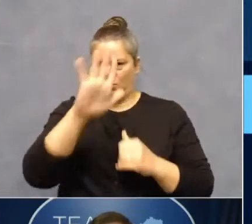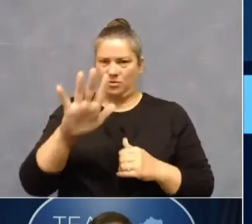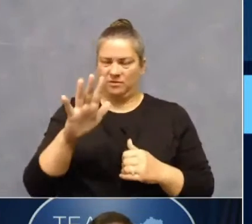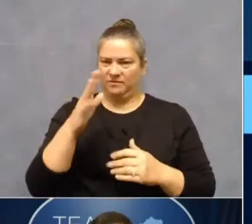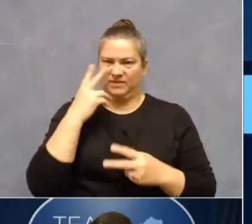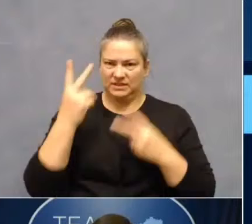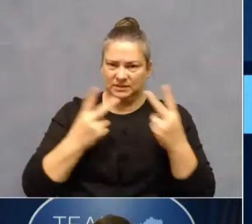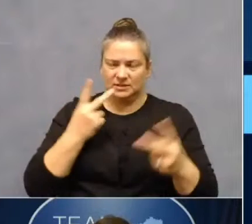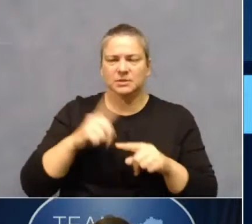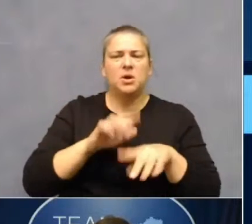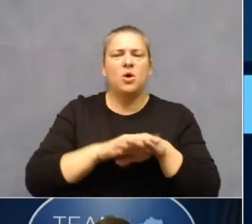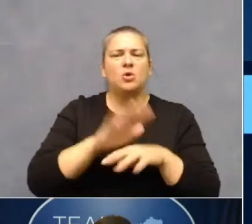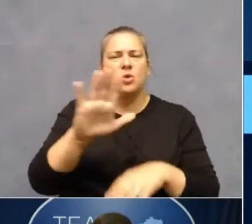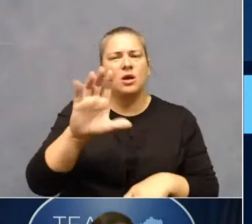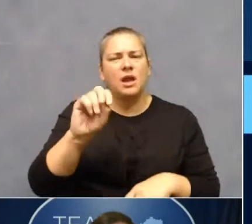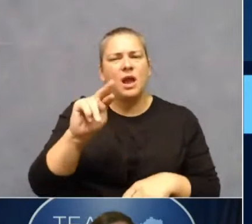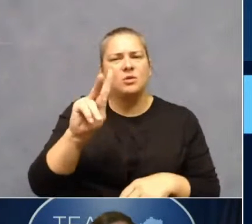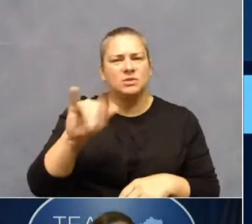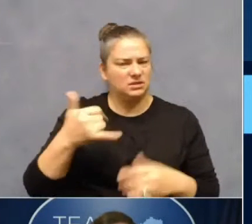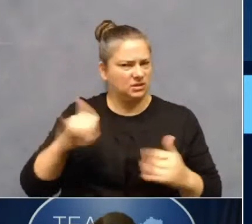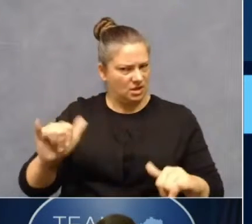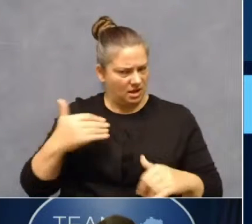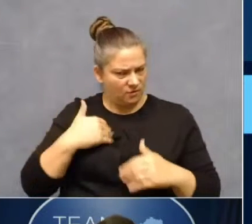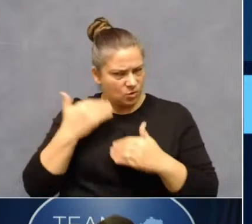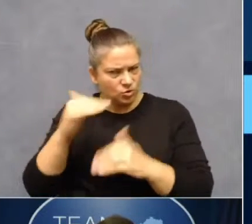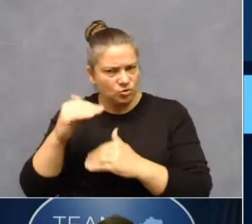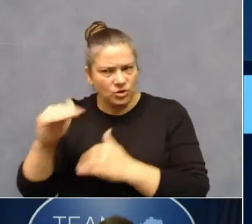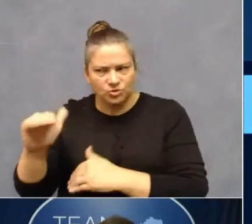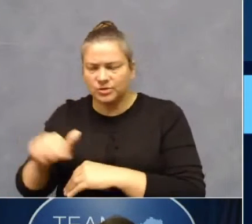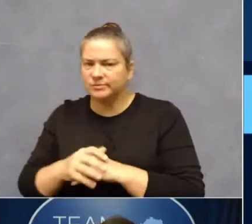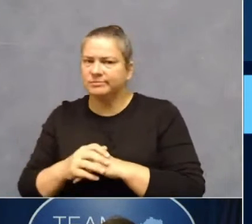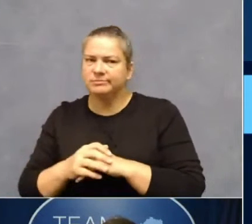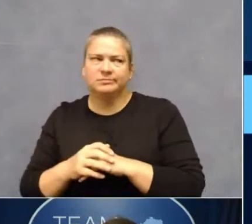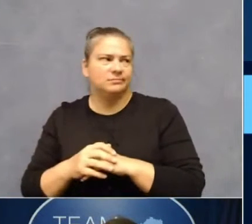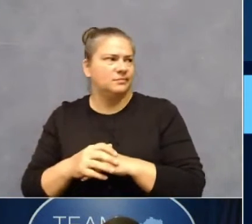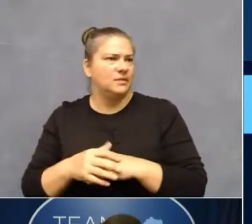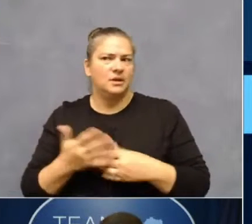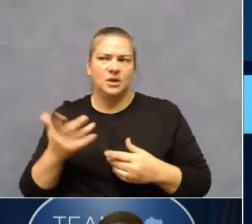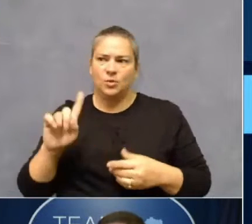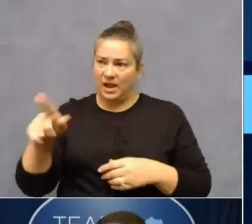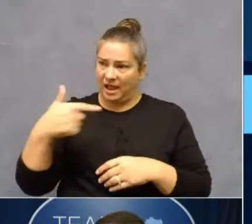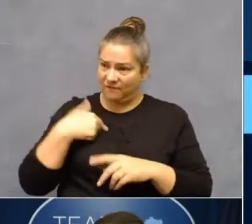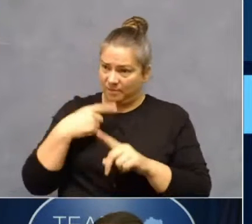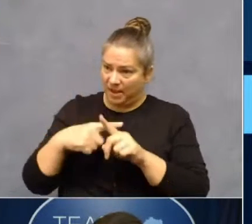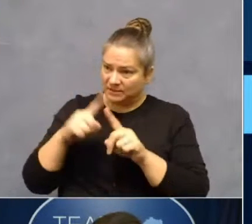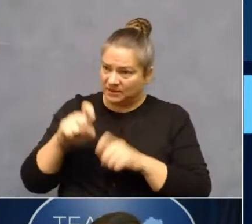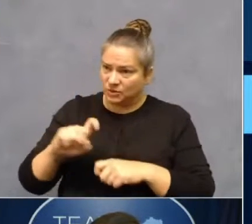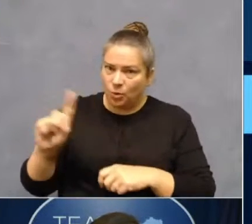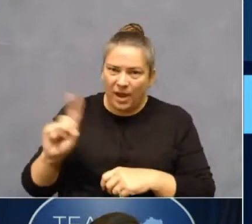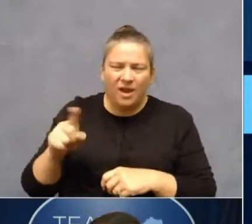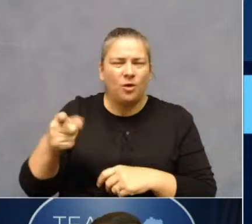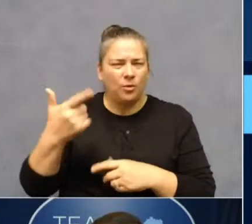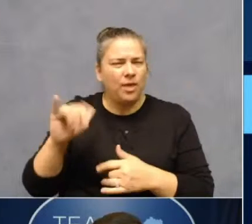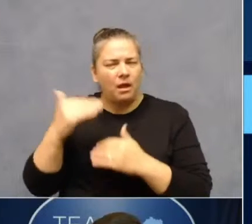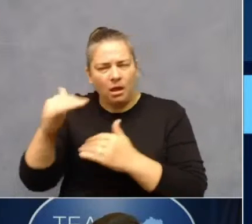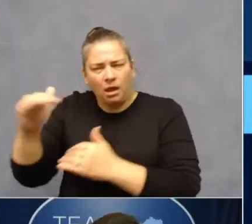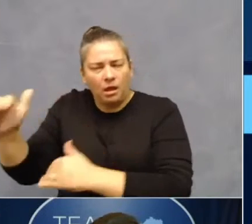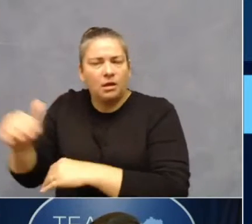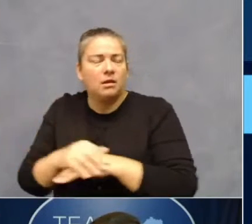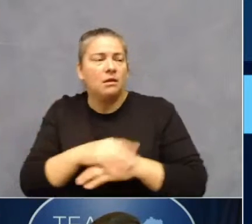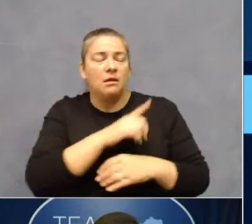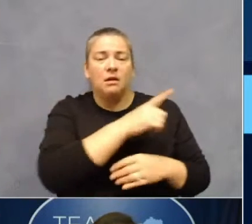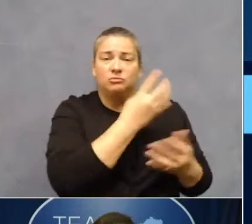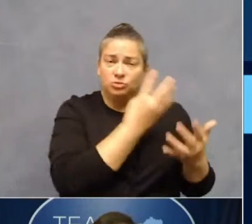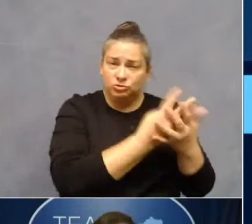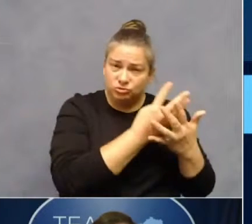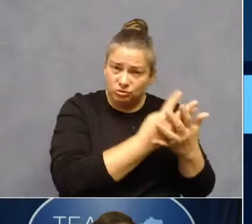is and when there was a last positive test. Correctional institutions, again,